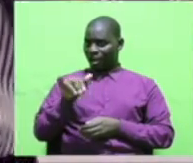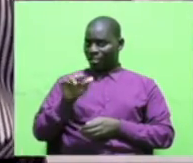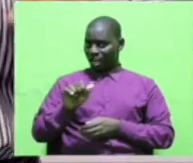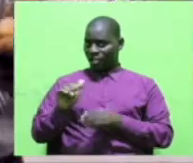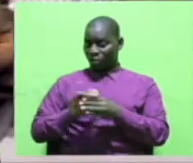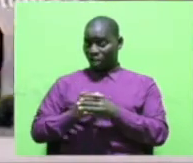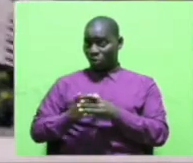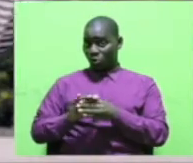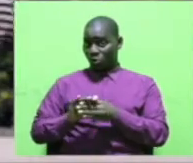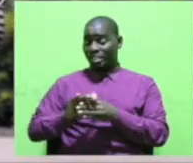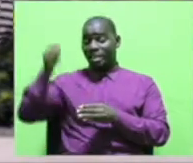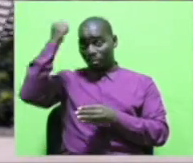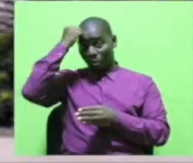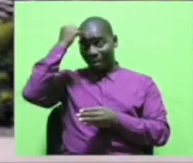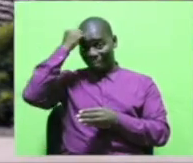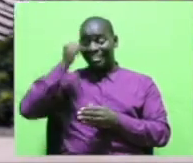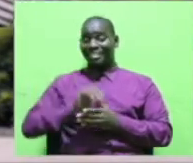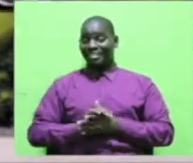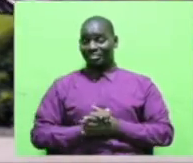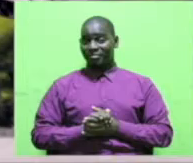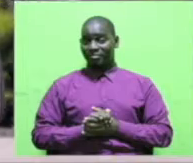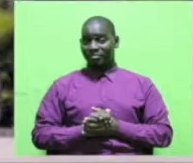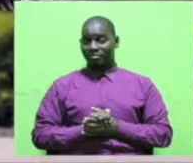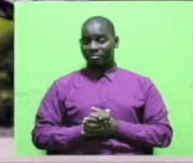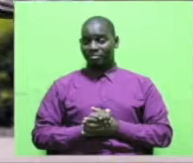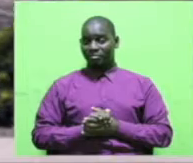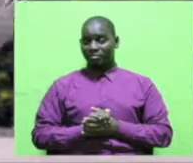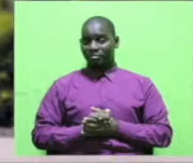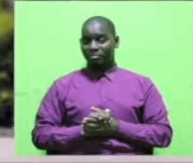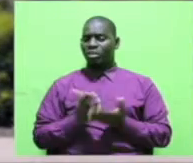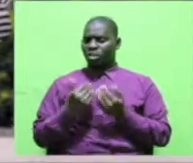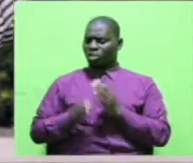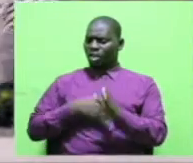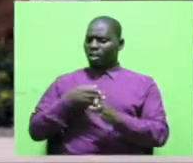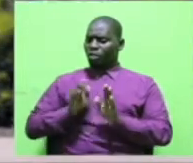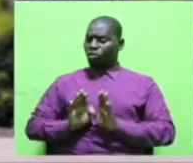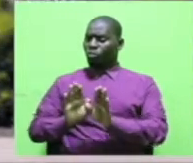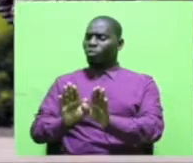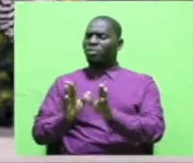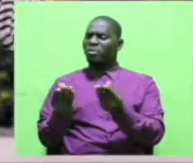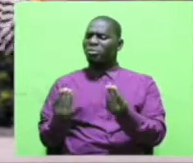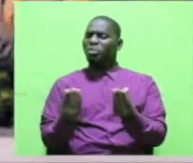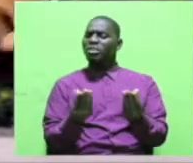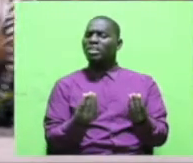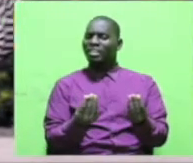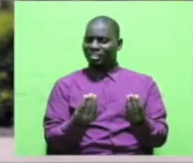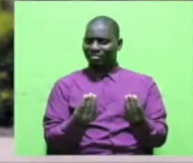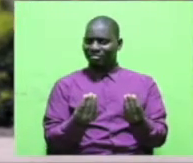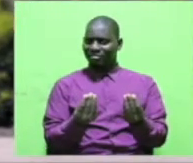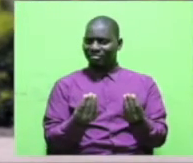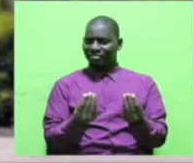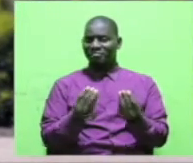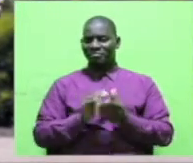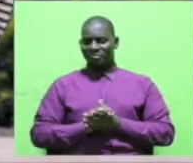the membrane to move smoothly against each other. The wall of the heart is made